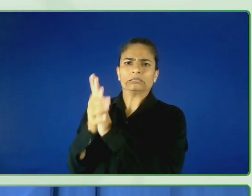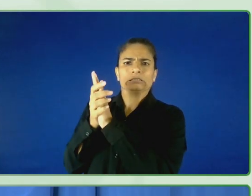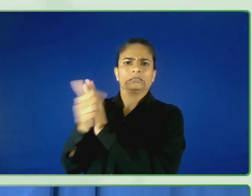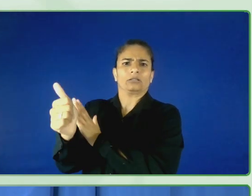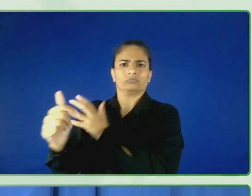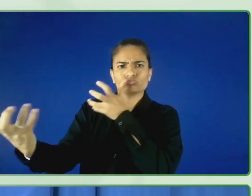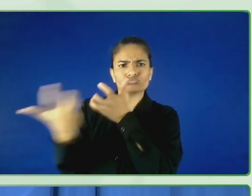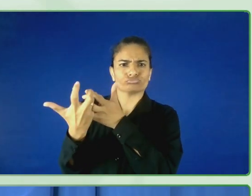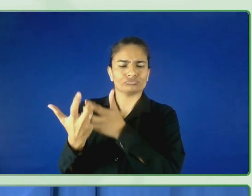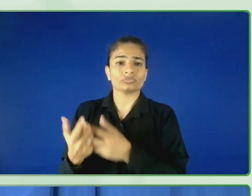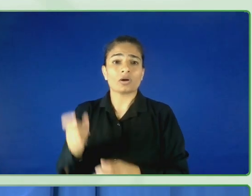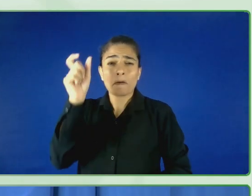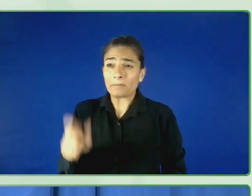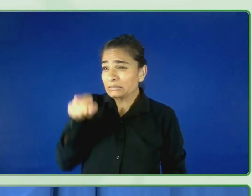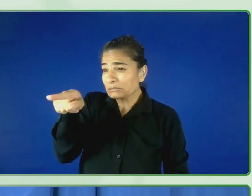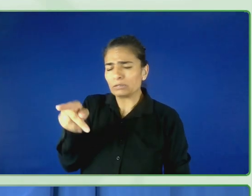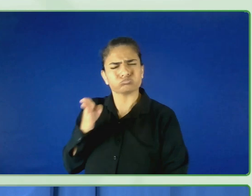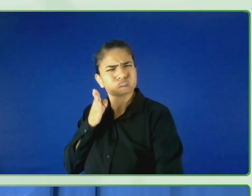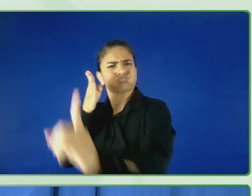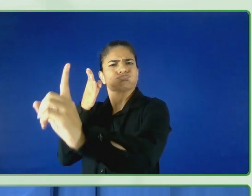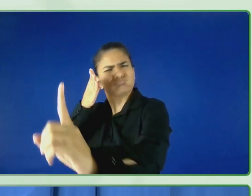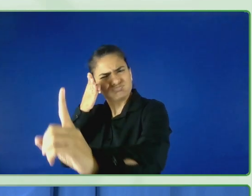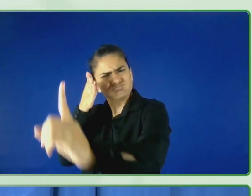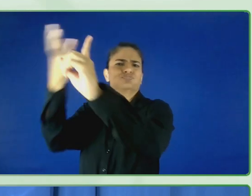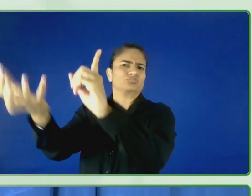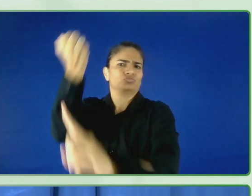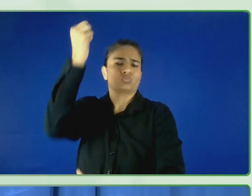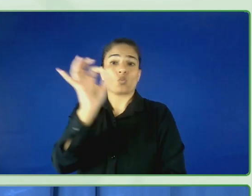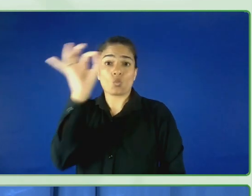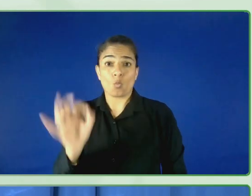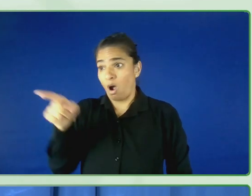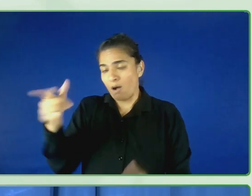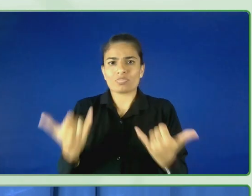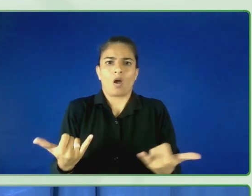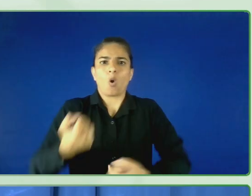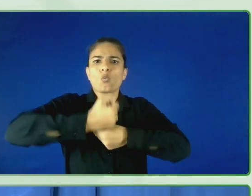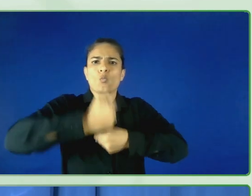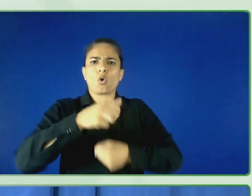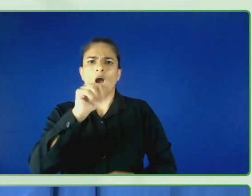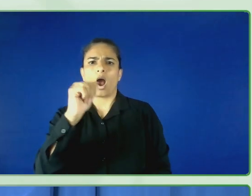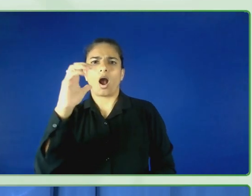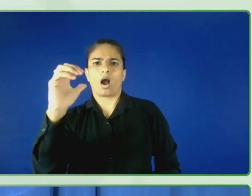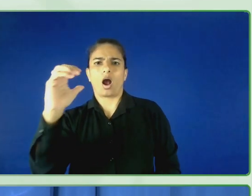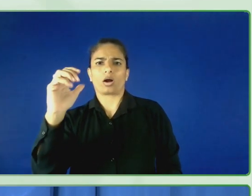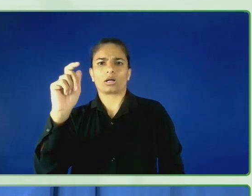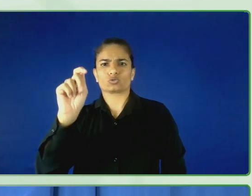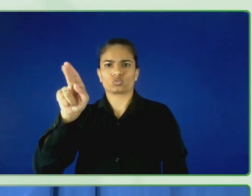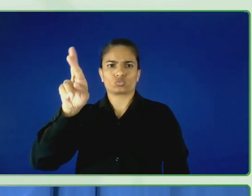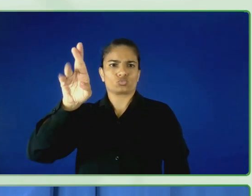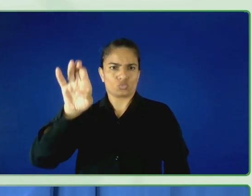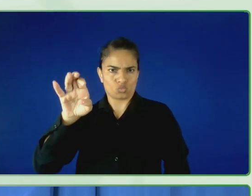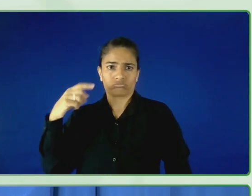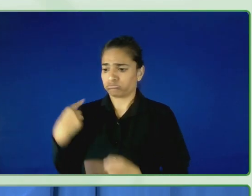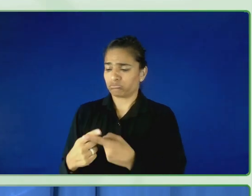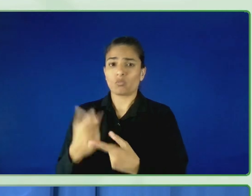skills and also having the company being ready to evaluate the person for the skills and not only by the disability.